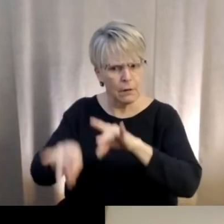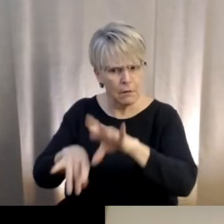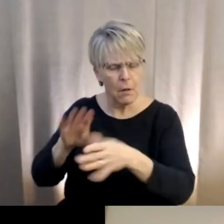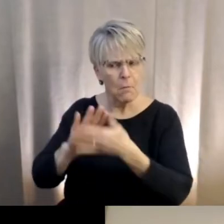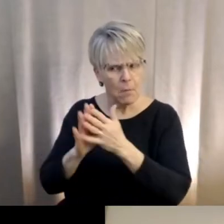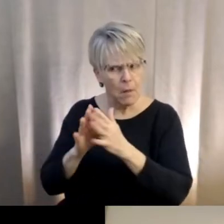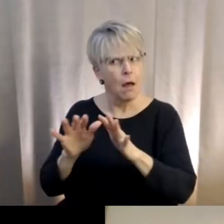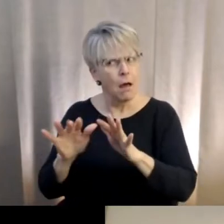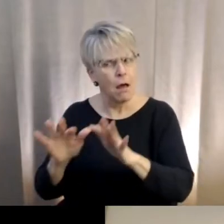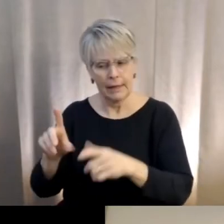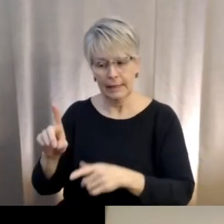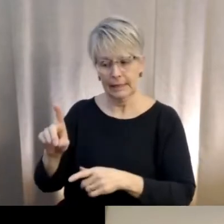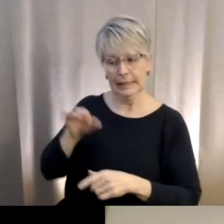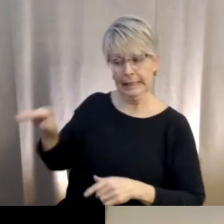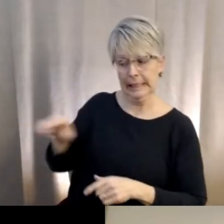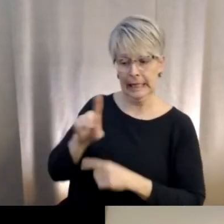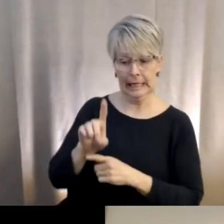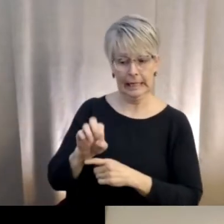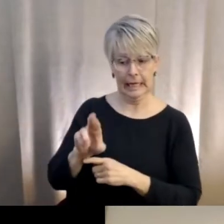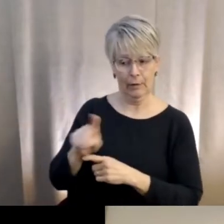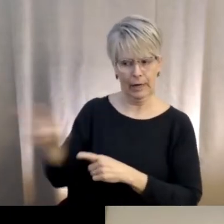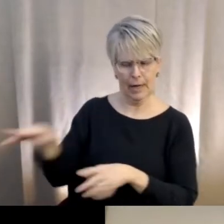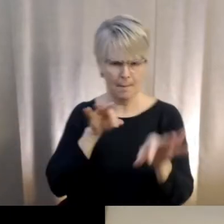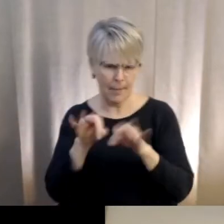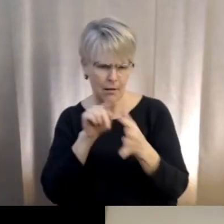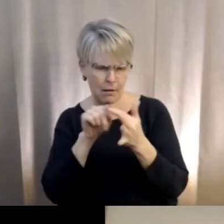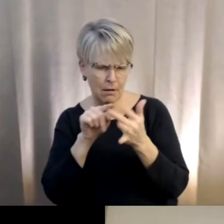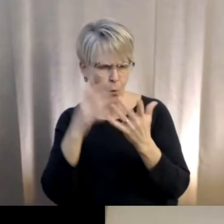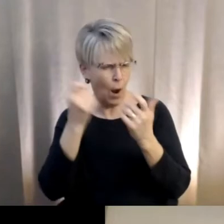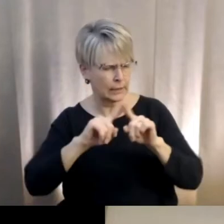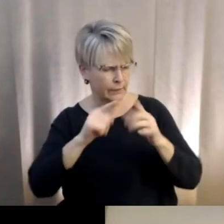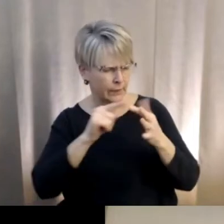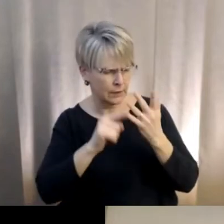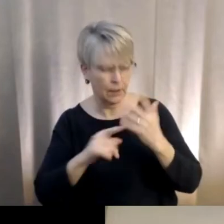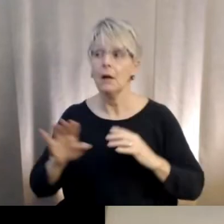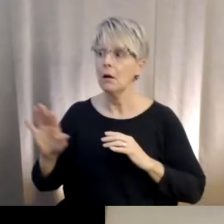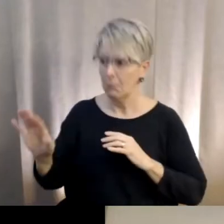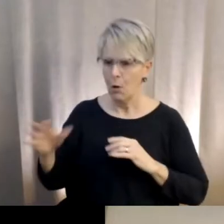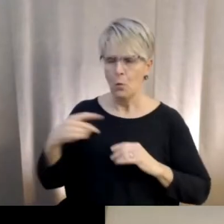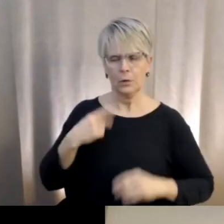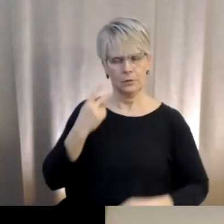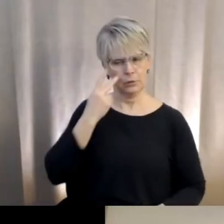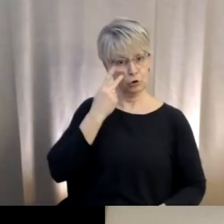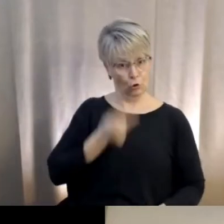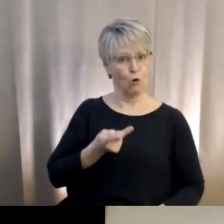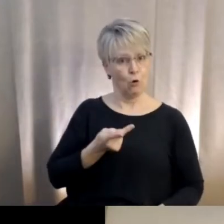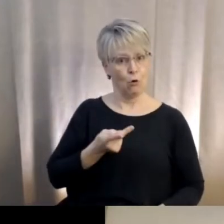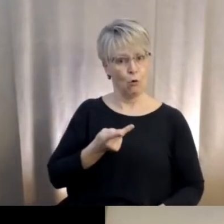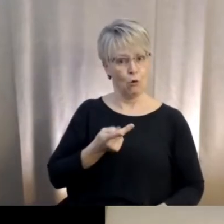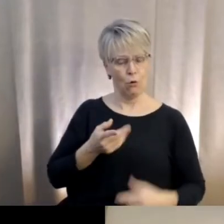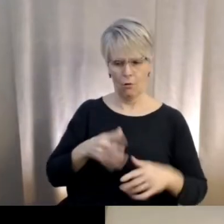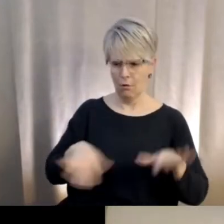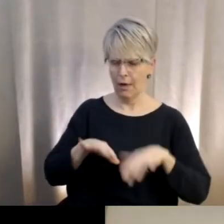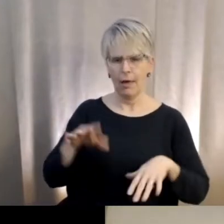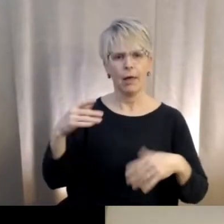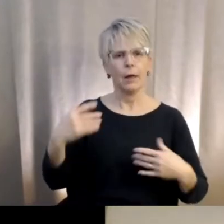Derek helped us understand the differences in relation to that. But we certainly saw firsthand how